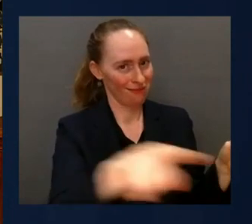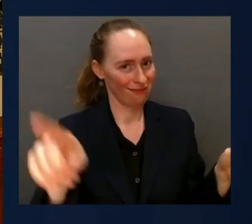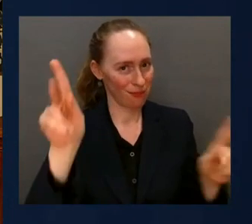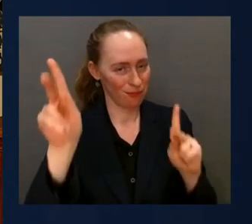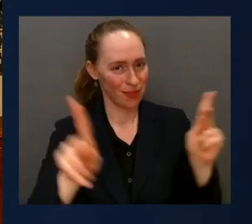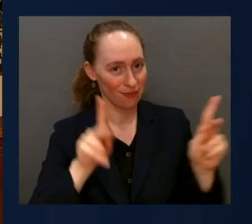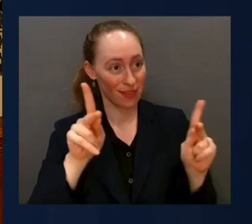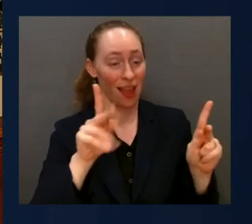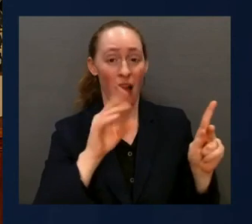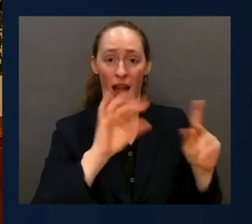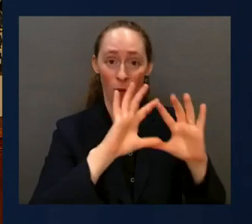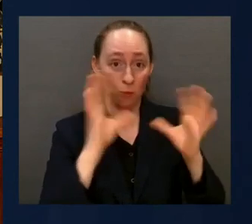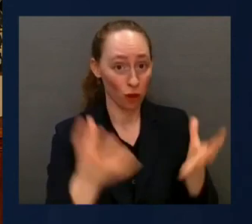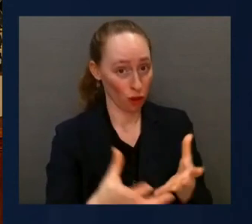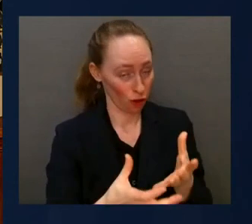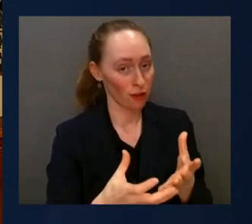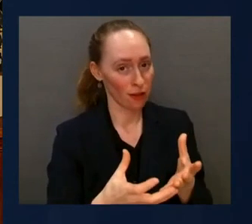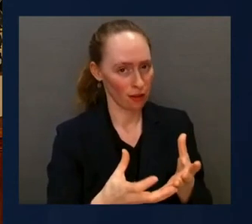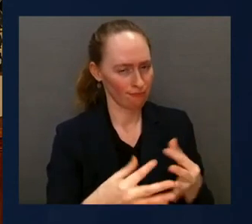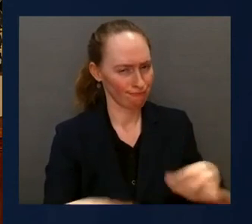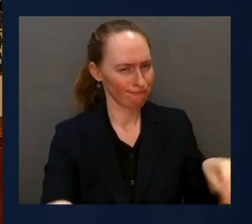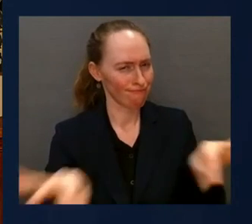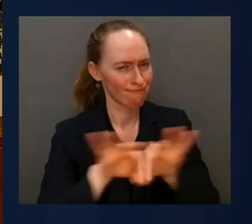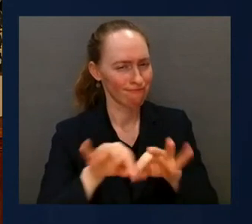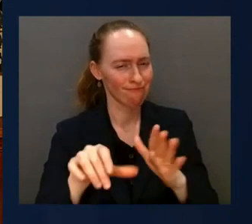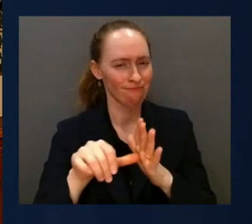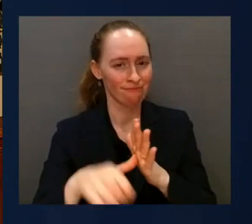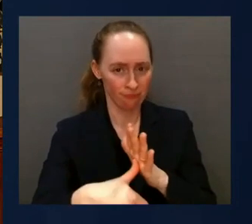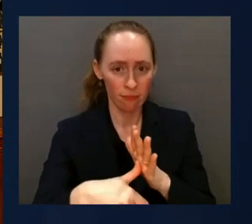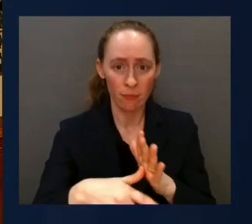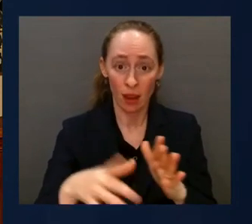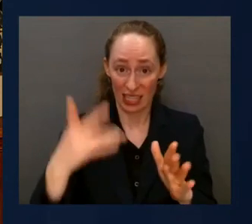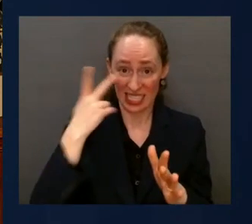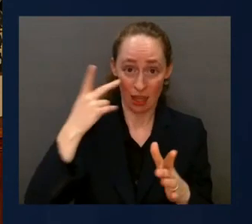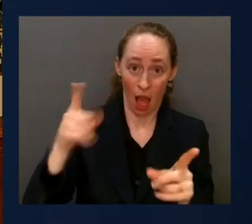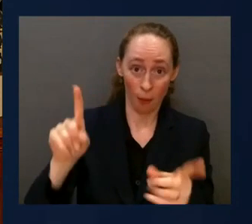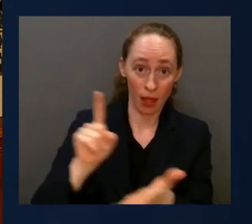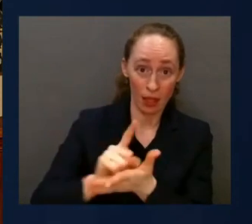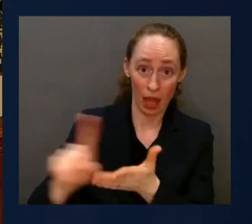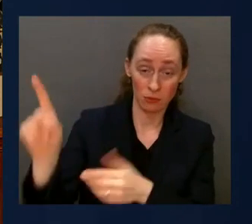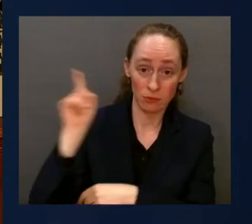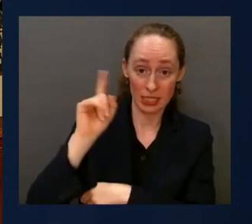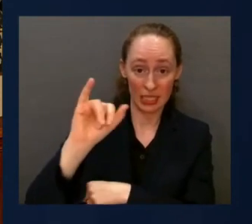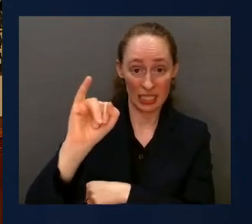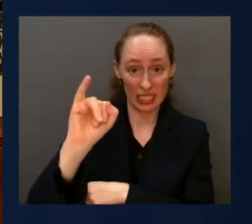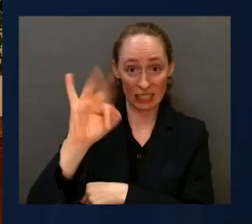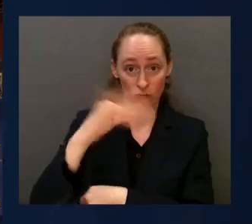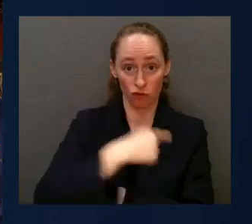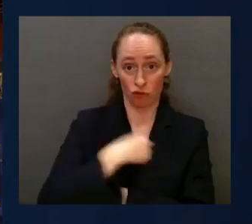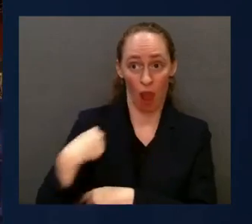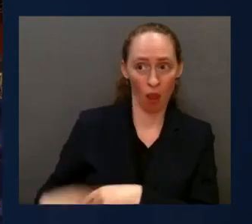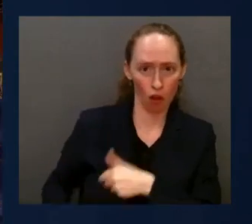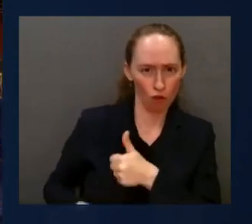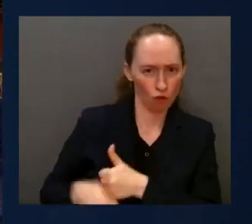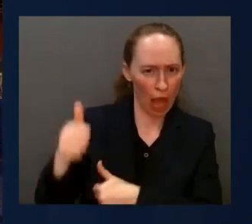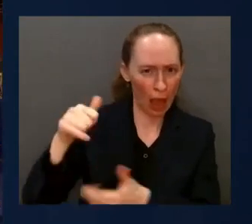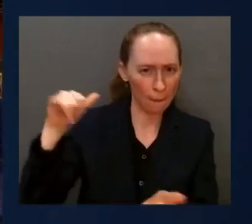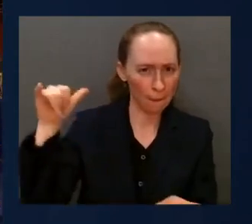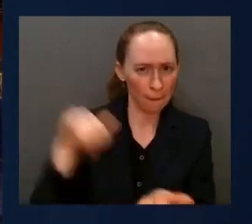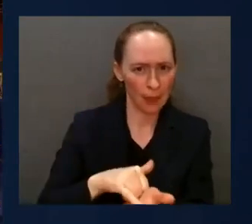last week, if China threatens our sovereignty, we will act to protect our country, and we did.